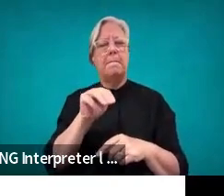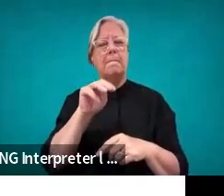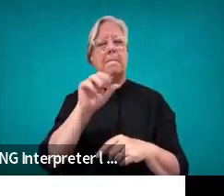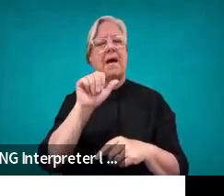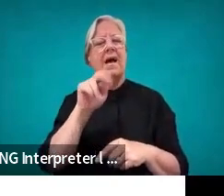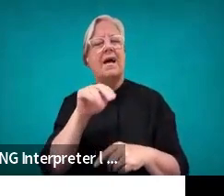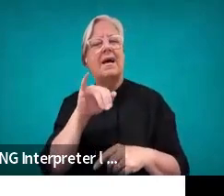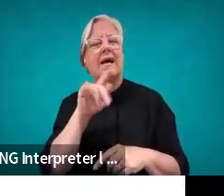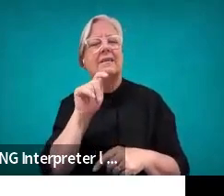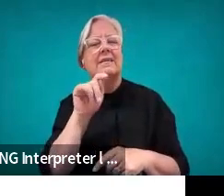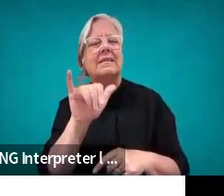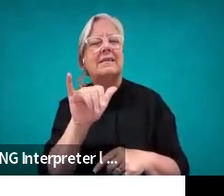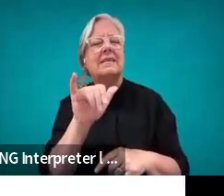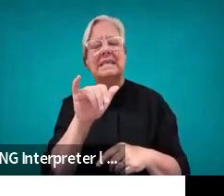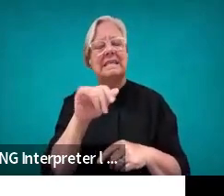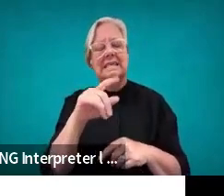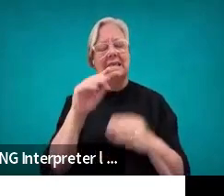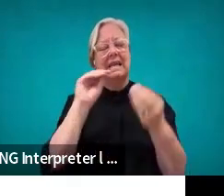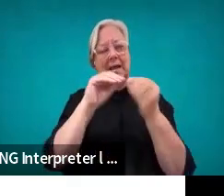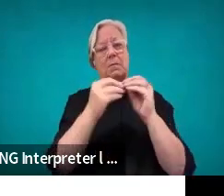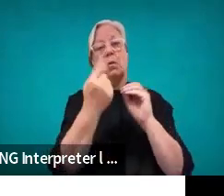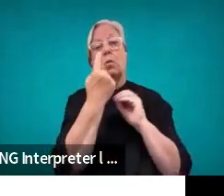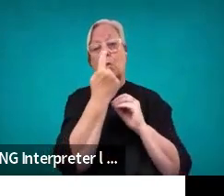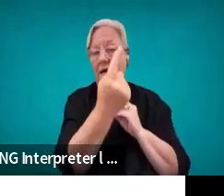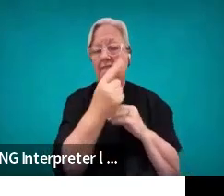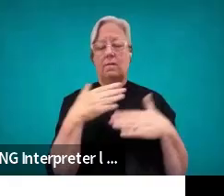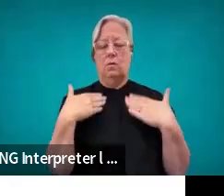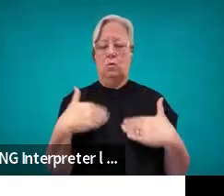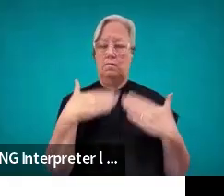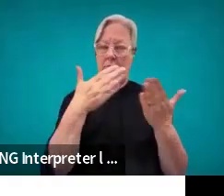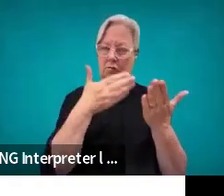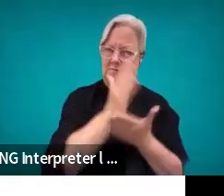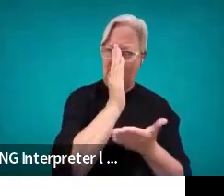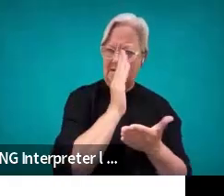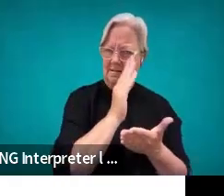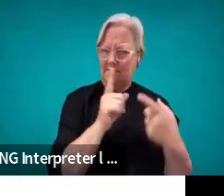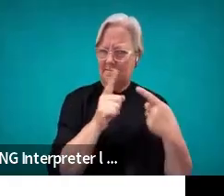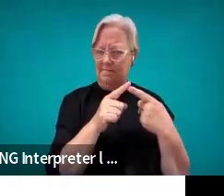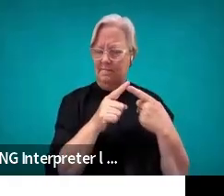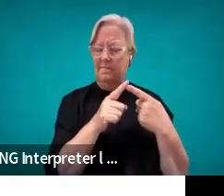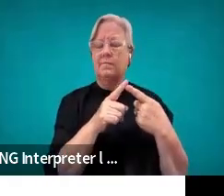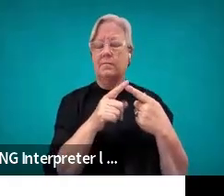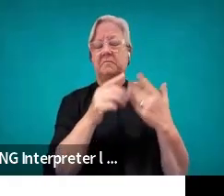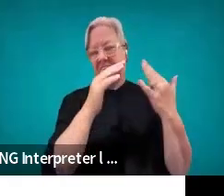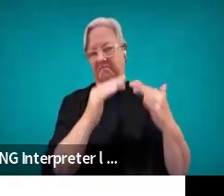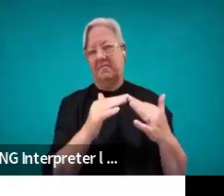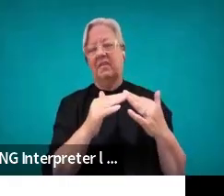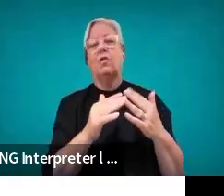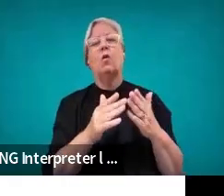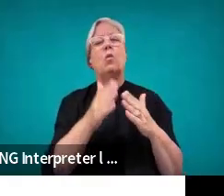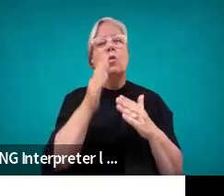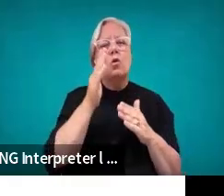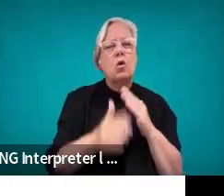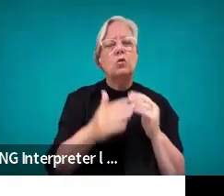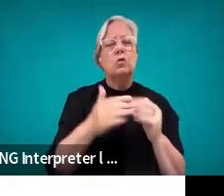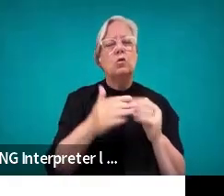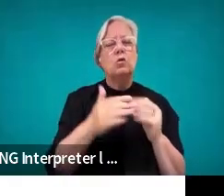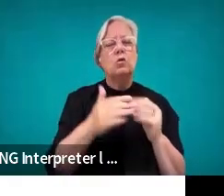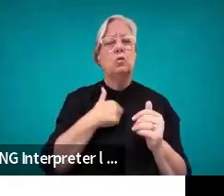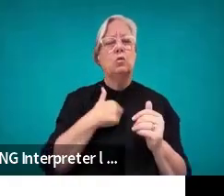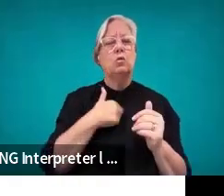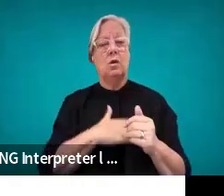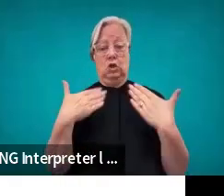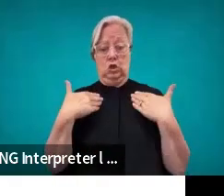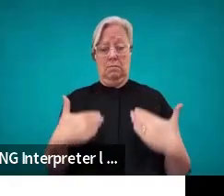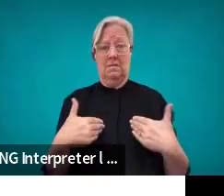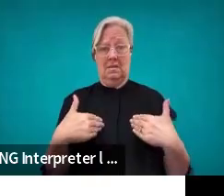powerful. So we thought number one should be human rights. And then lastly, as a way of making sure that humans are